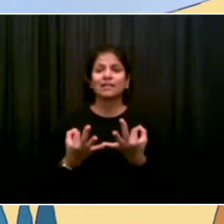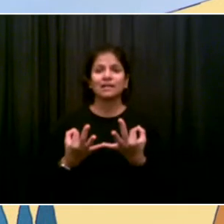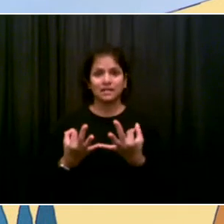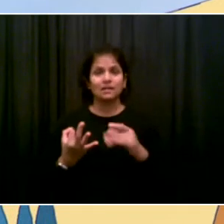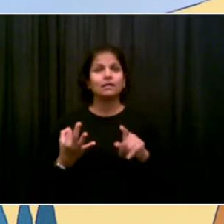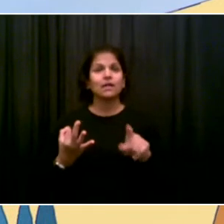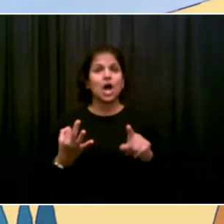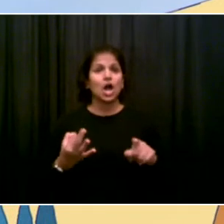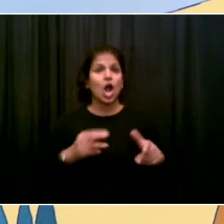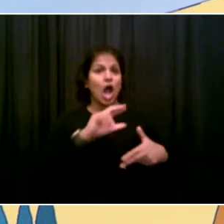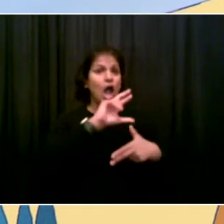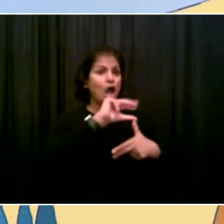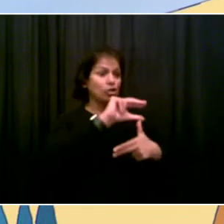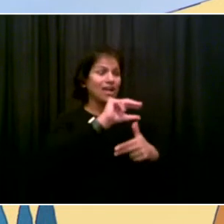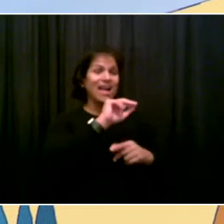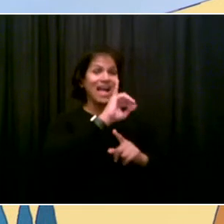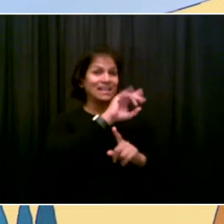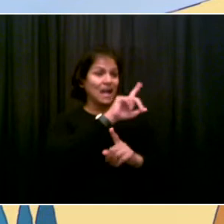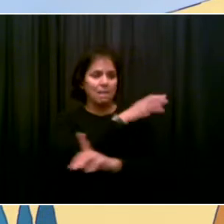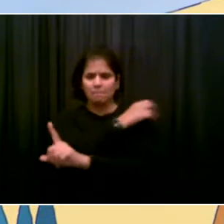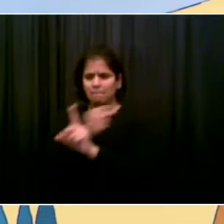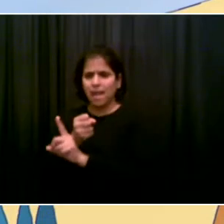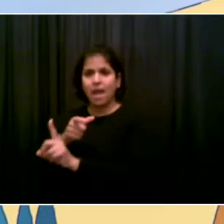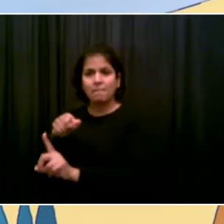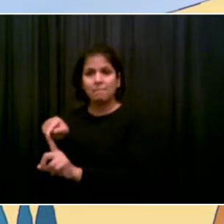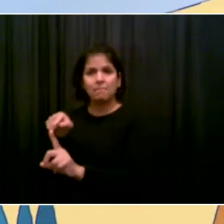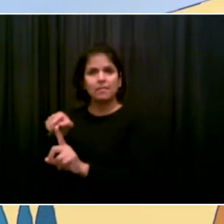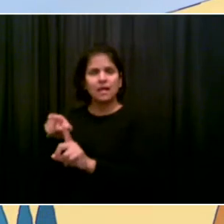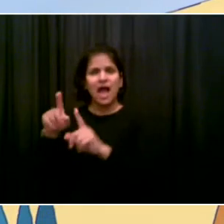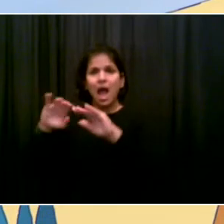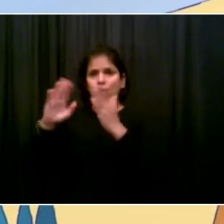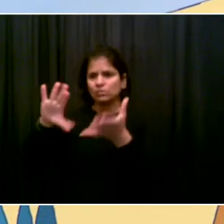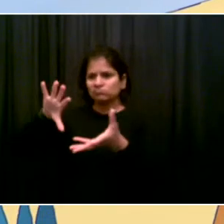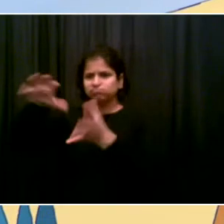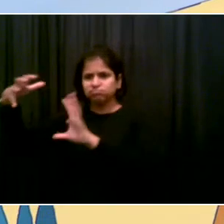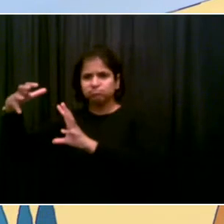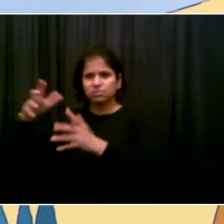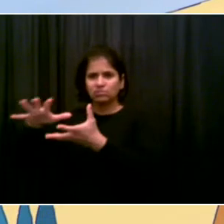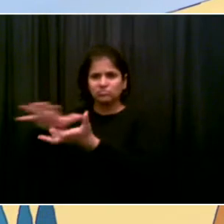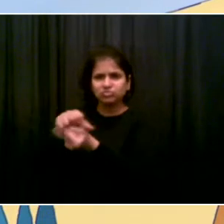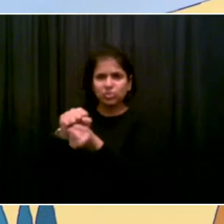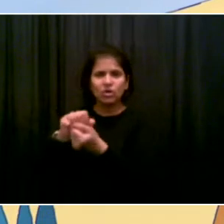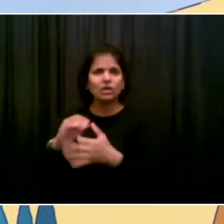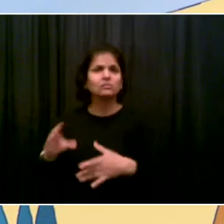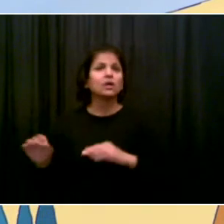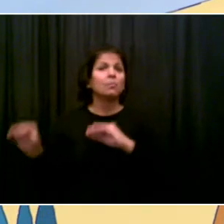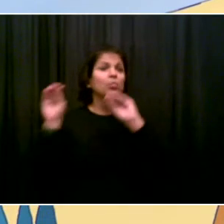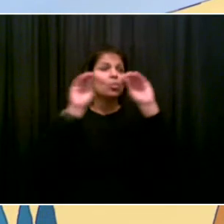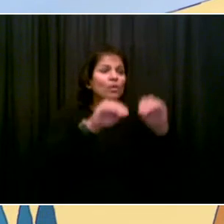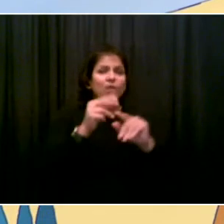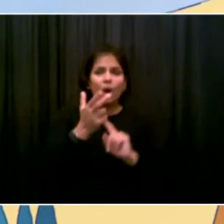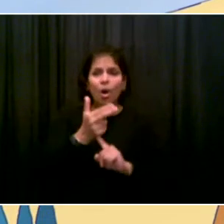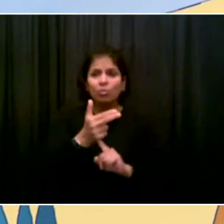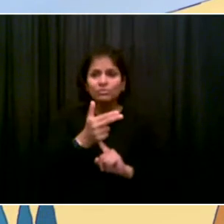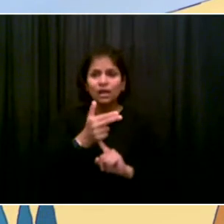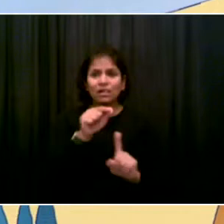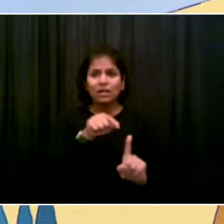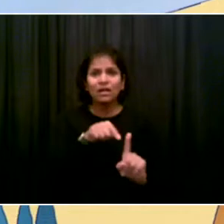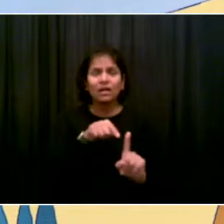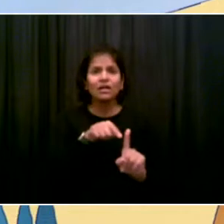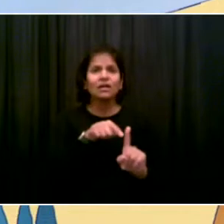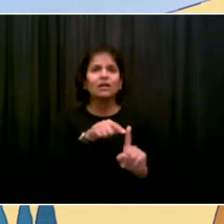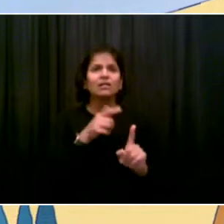hotel near Kennedy Airport, and they were kind of getting bounced around. I guess HPD updated me this morning that they will stay in Queens in some way. But I'm